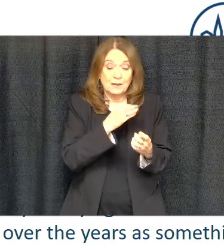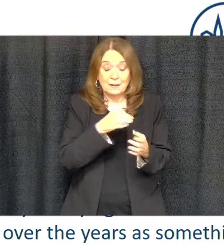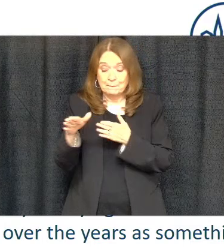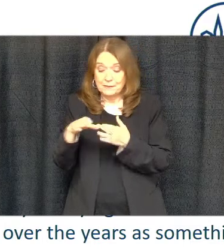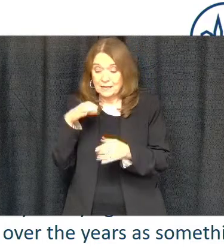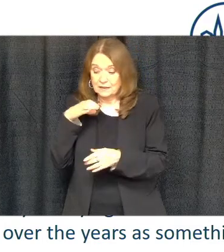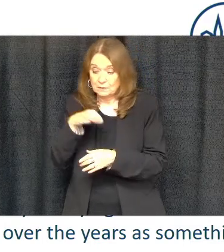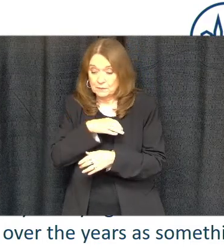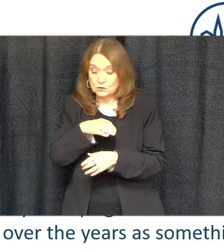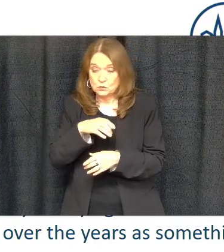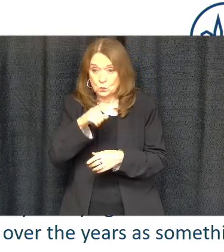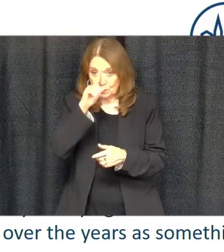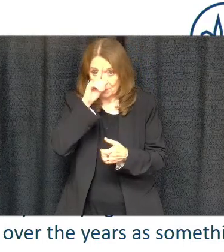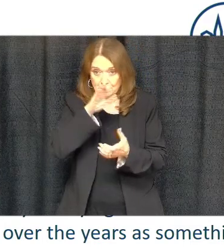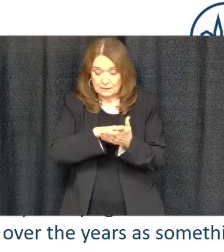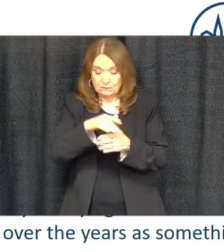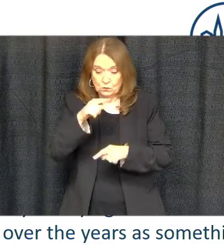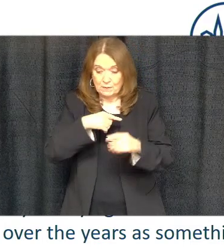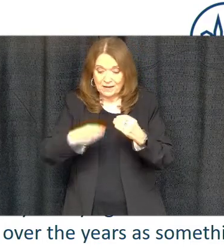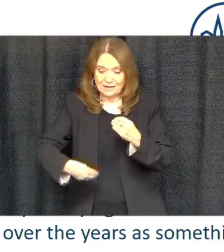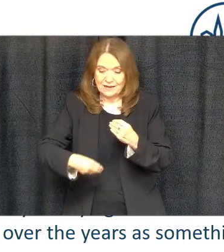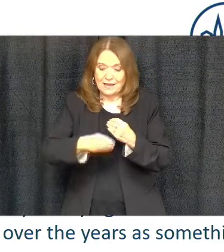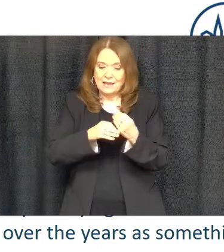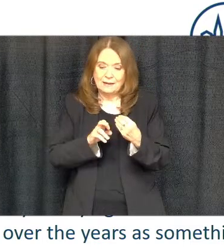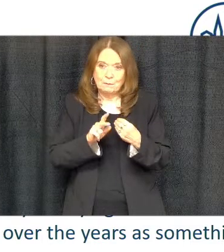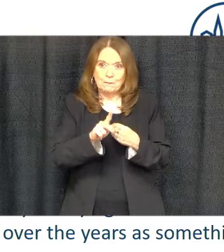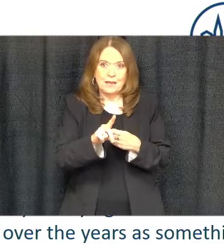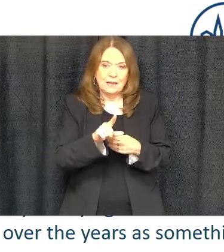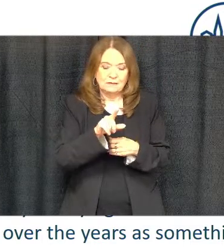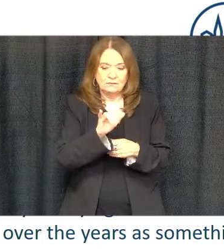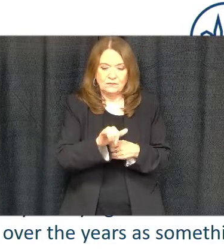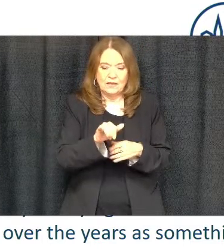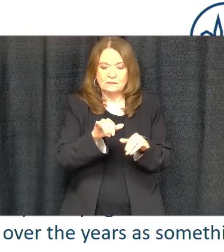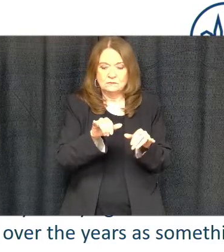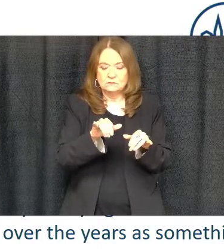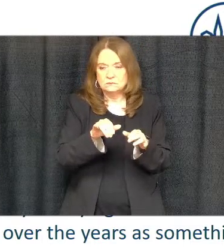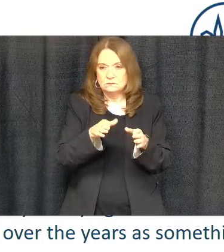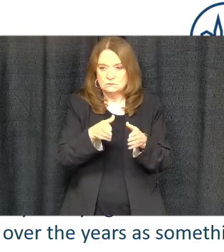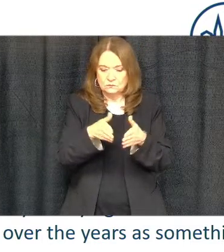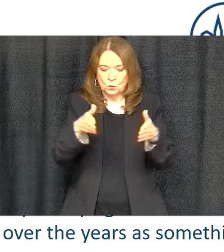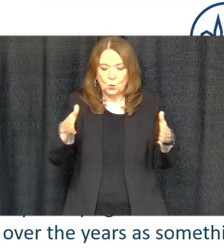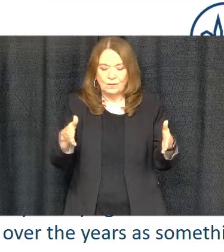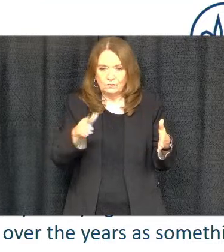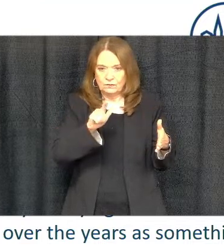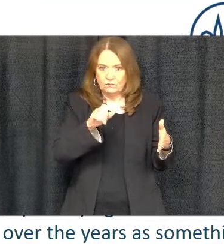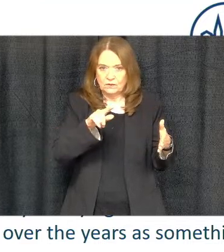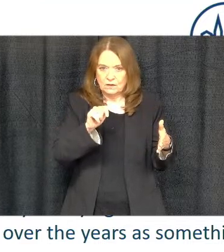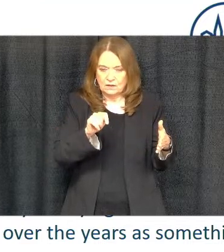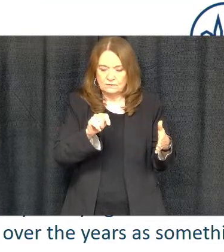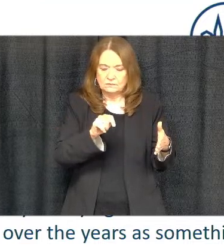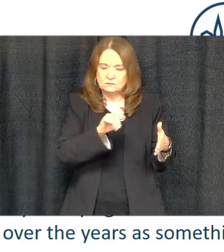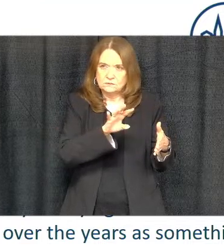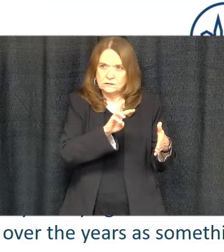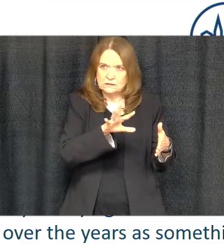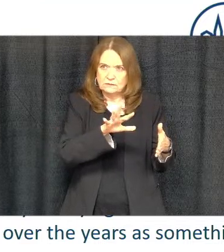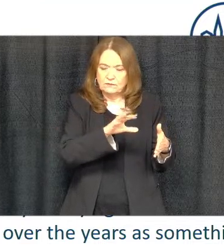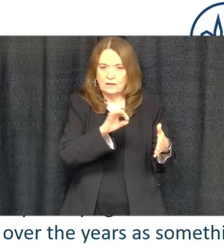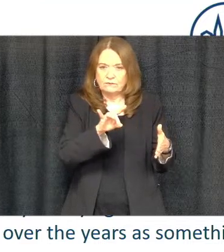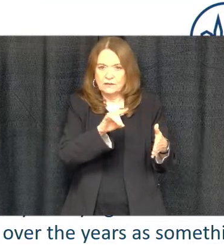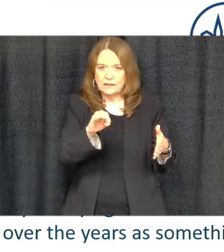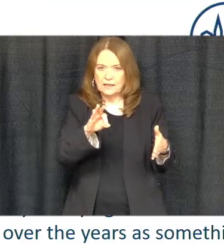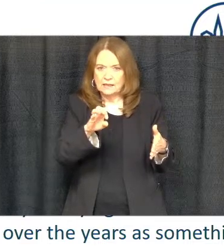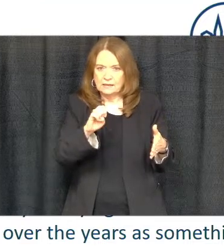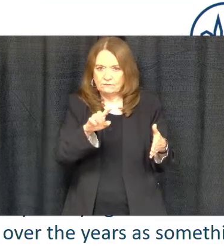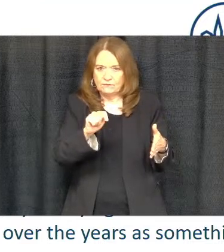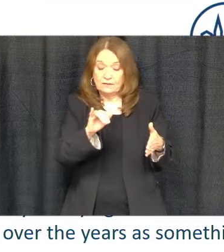putting back this section about the lot width for 65 and 80 feet really takes out any